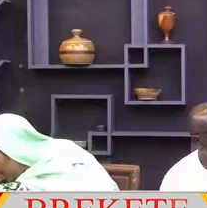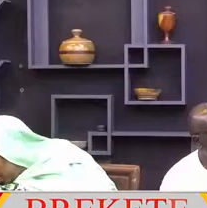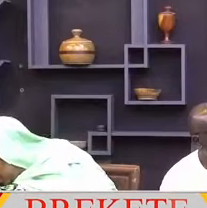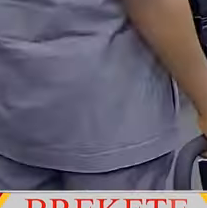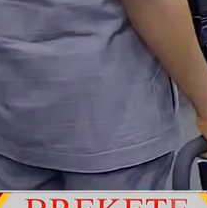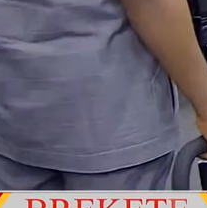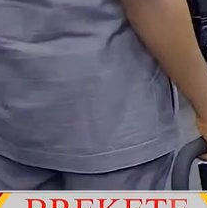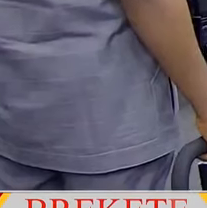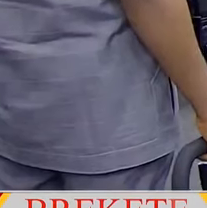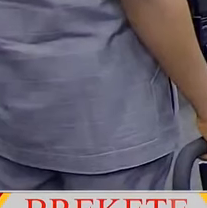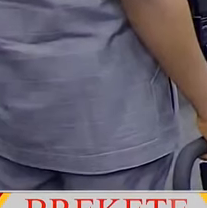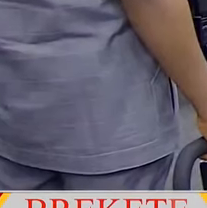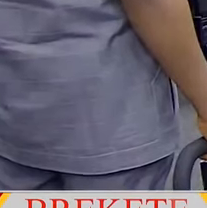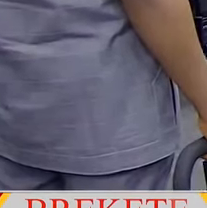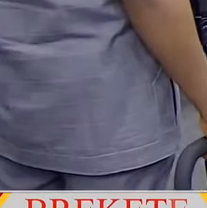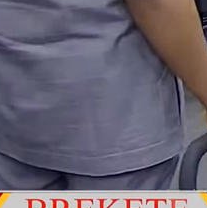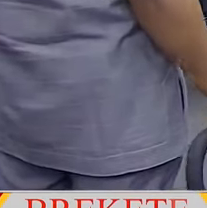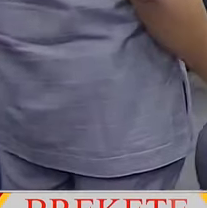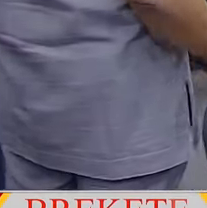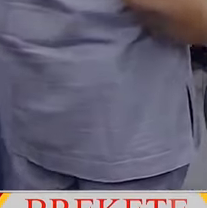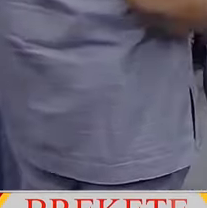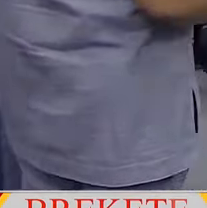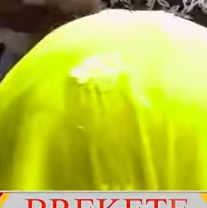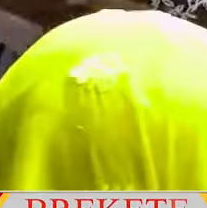Yes. Thank you, sir.